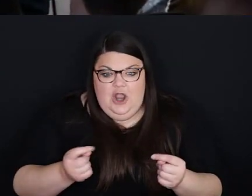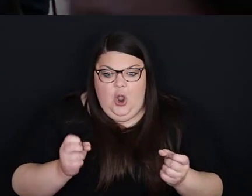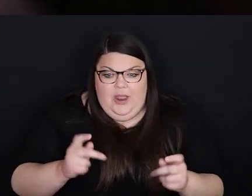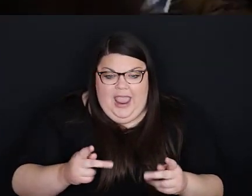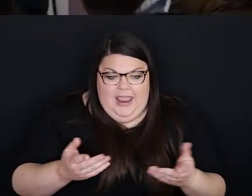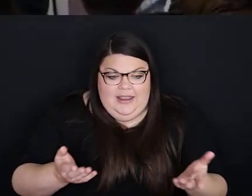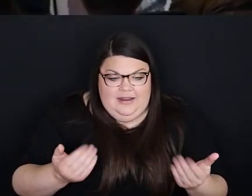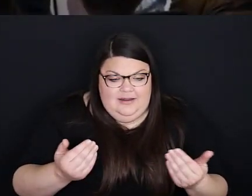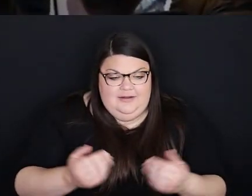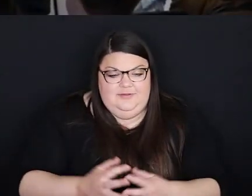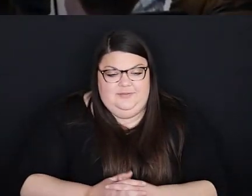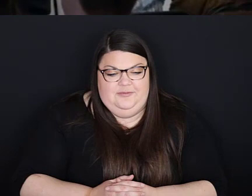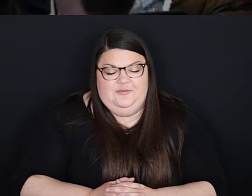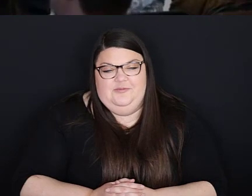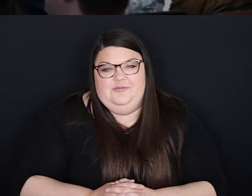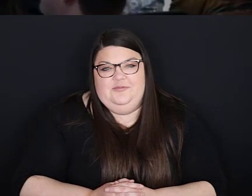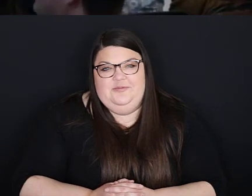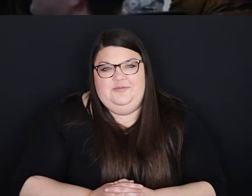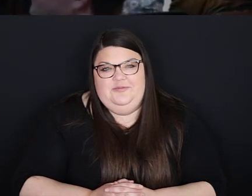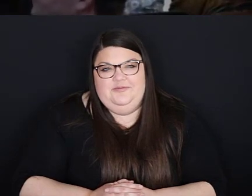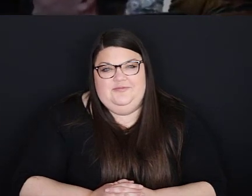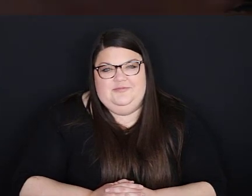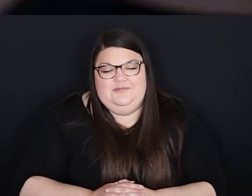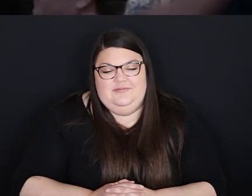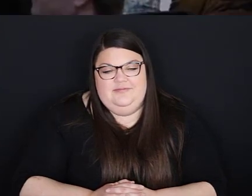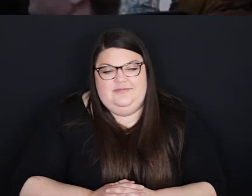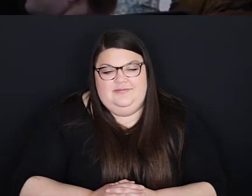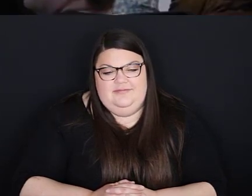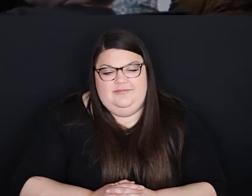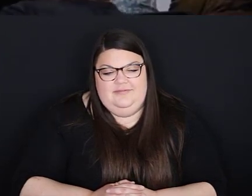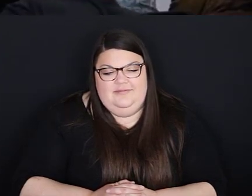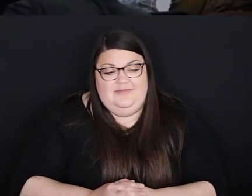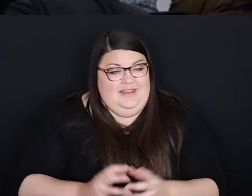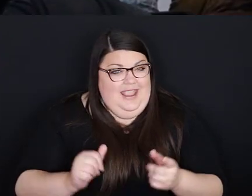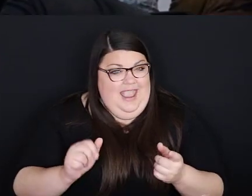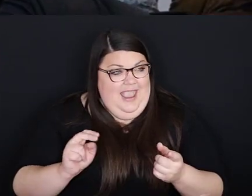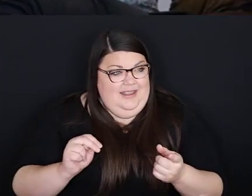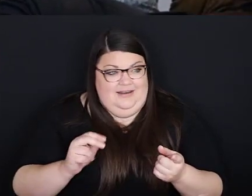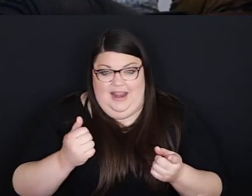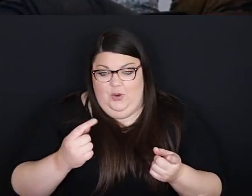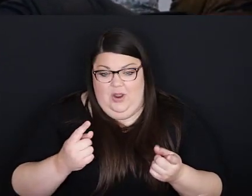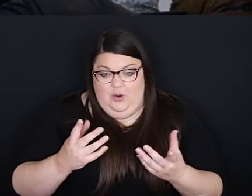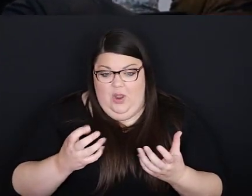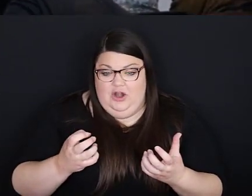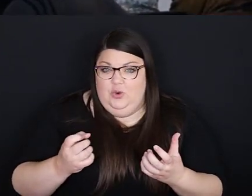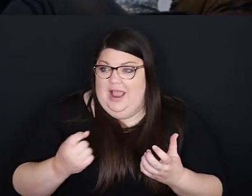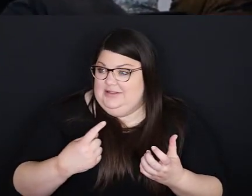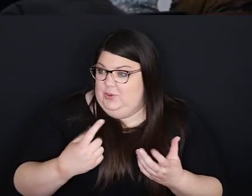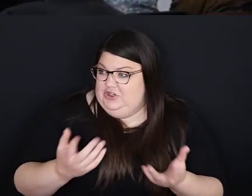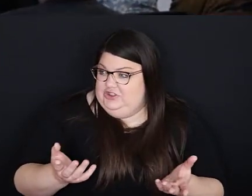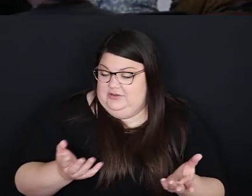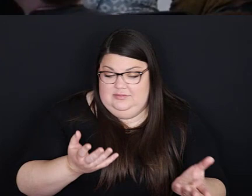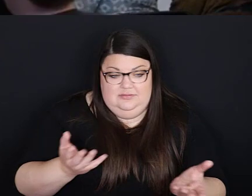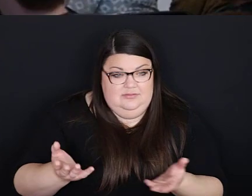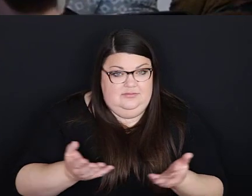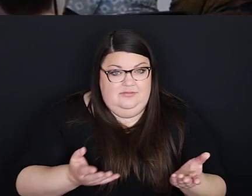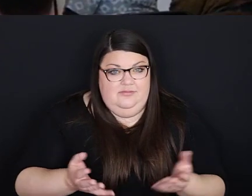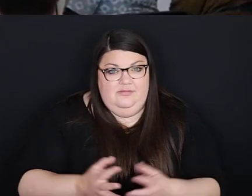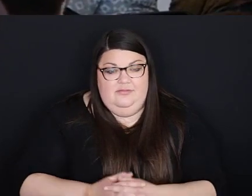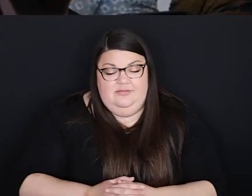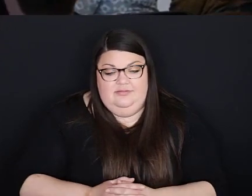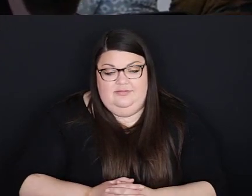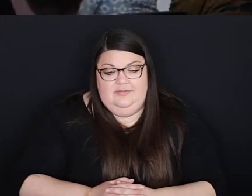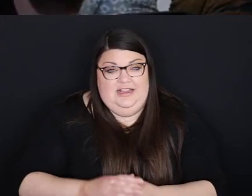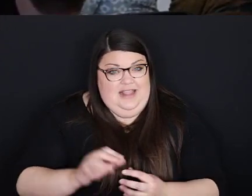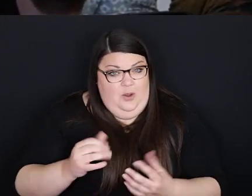Questions. Okay. Better be good. I know that Anne has one. No. Does anyone want to ask a question?